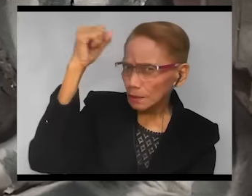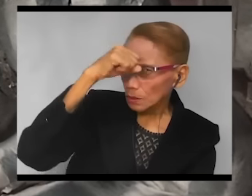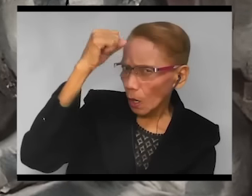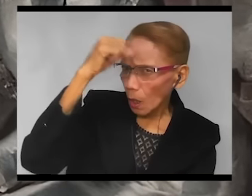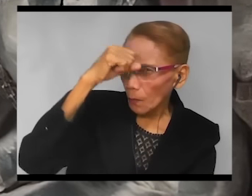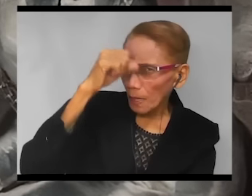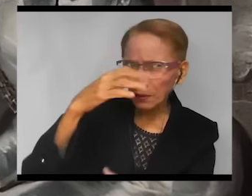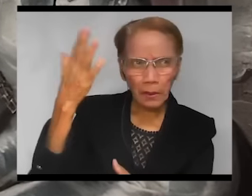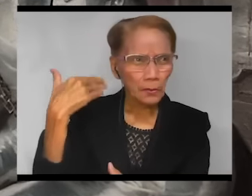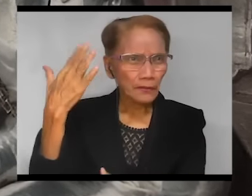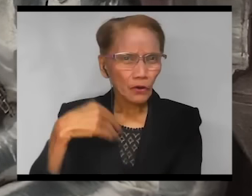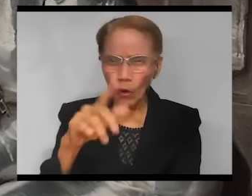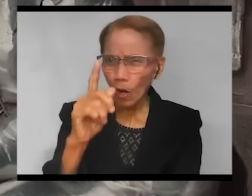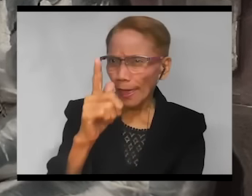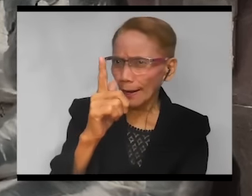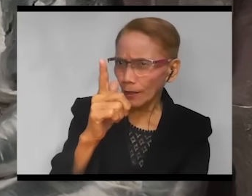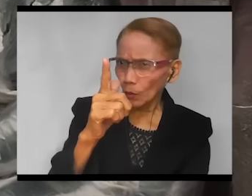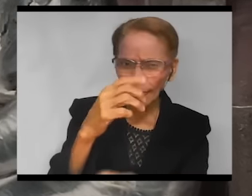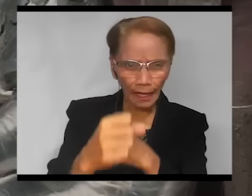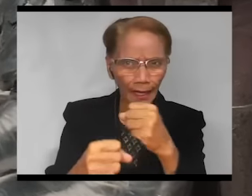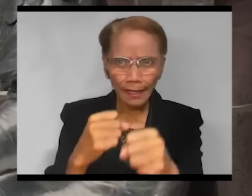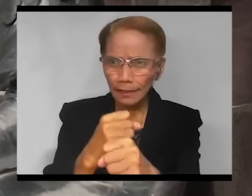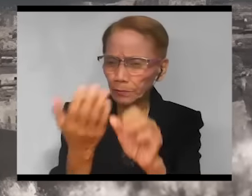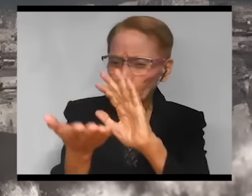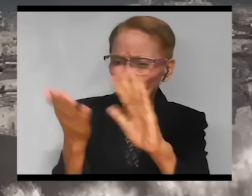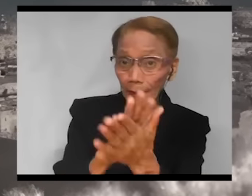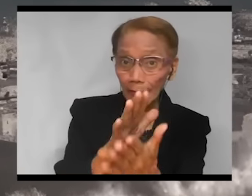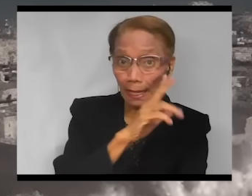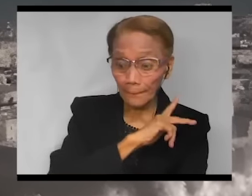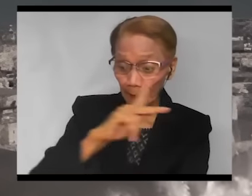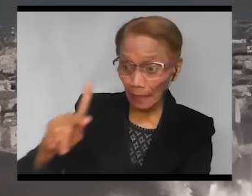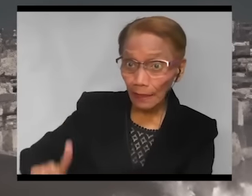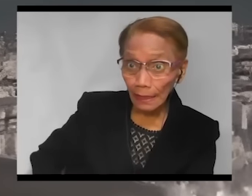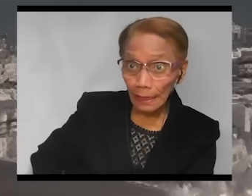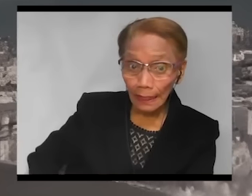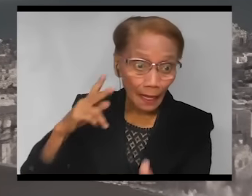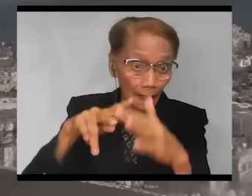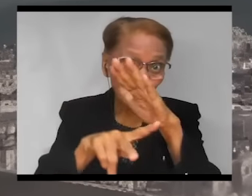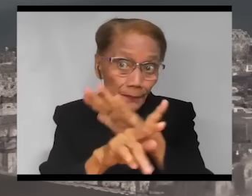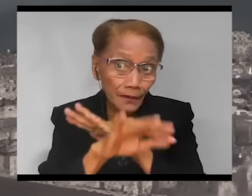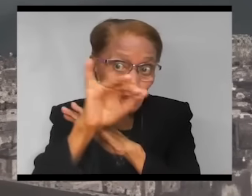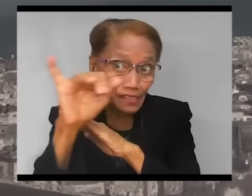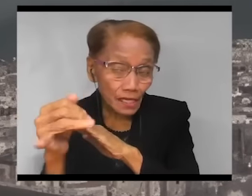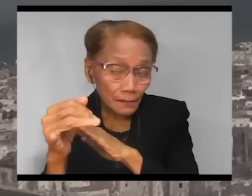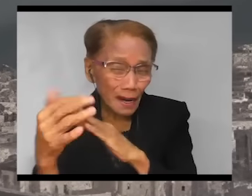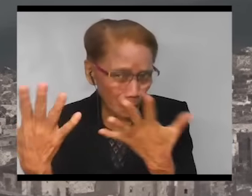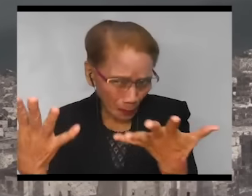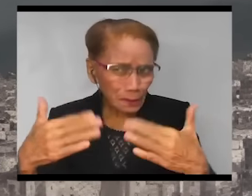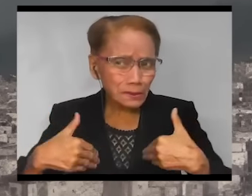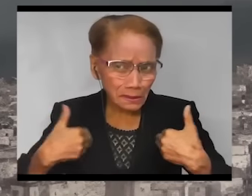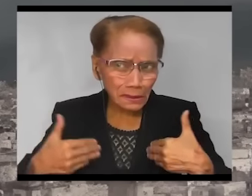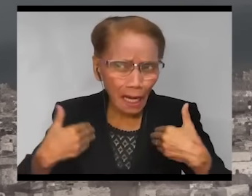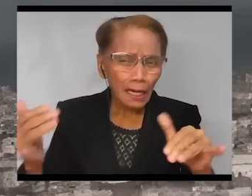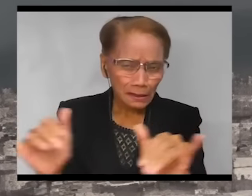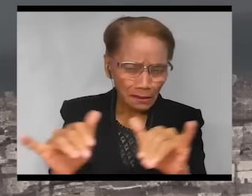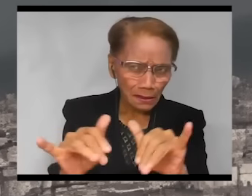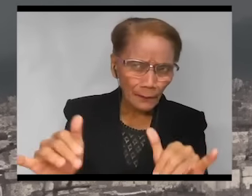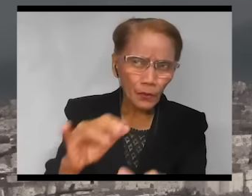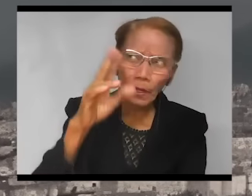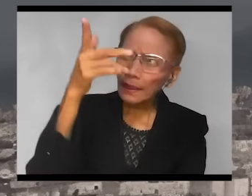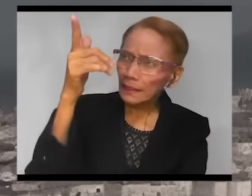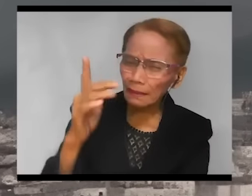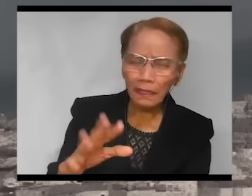early 20s when he became king. The prophet Jeremiah was also young when God called him to become